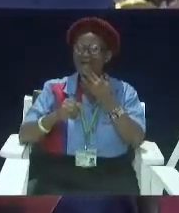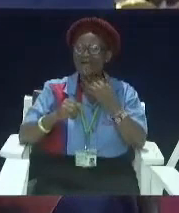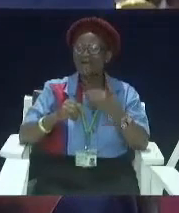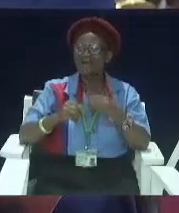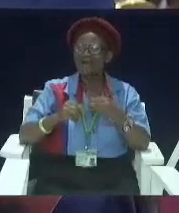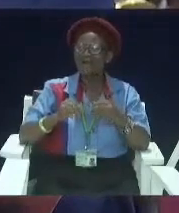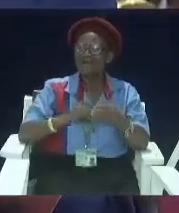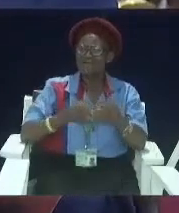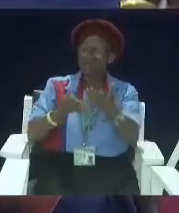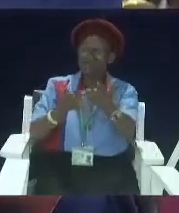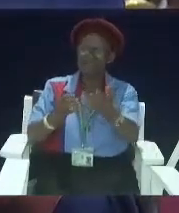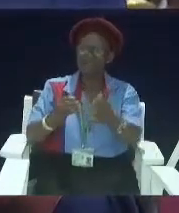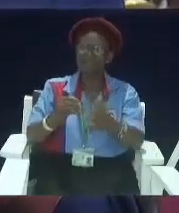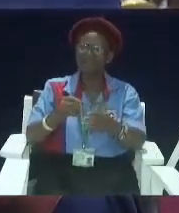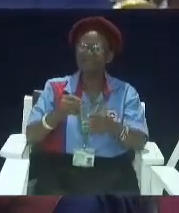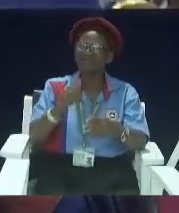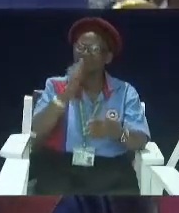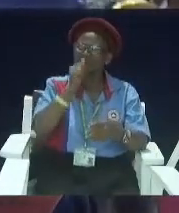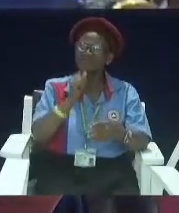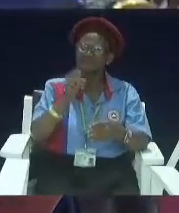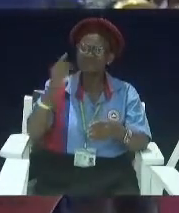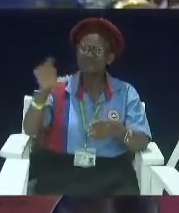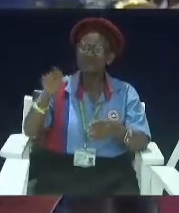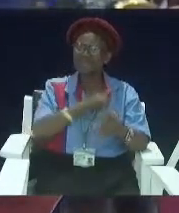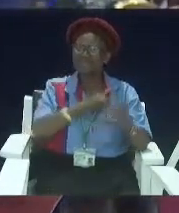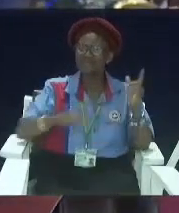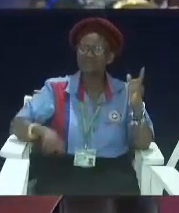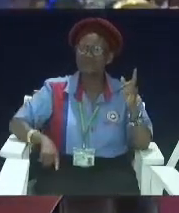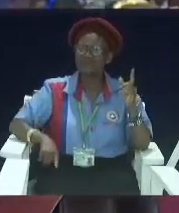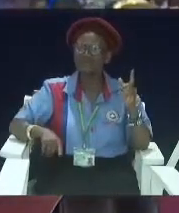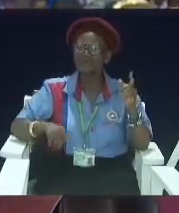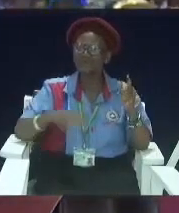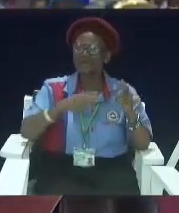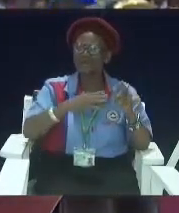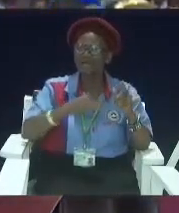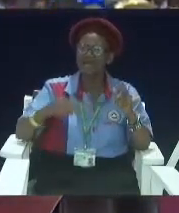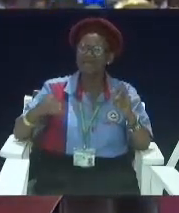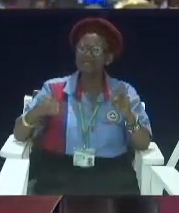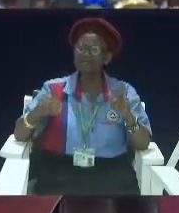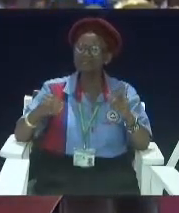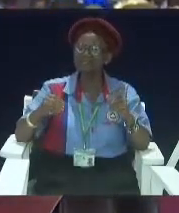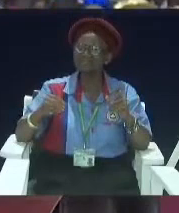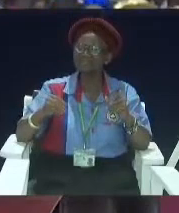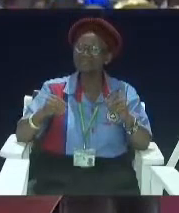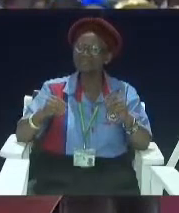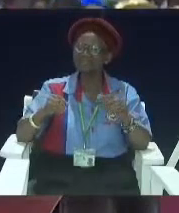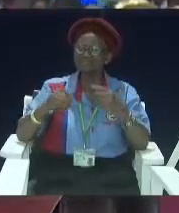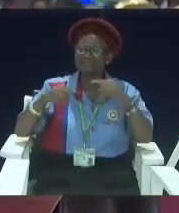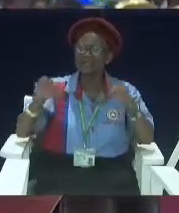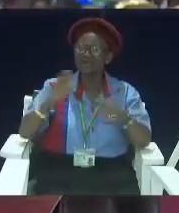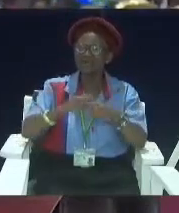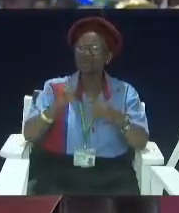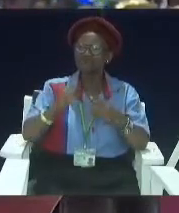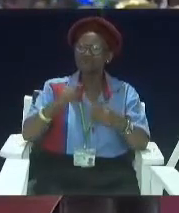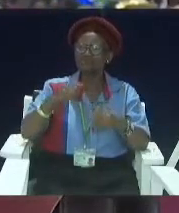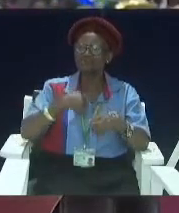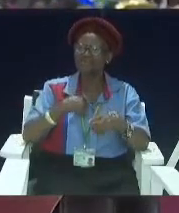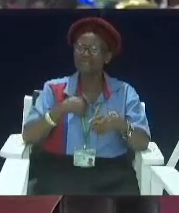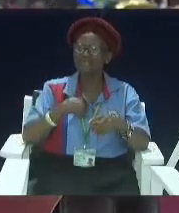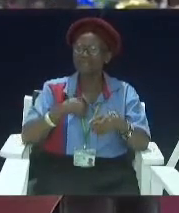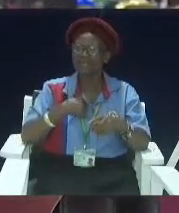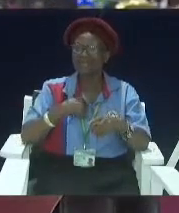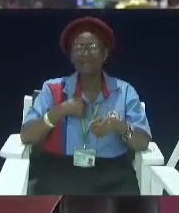I waited patiently for the Lord, and he inclined unto me